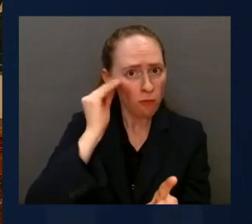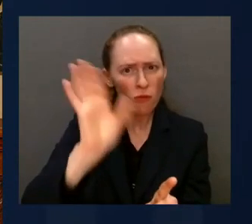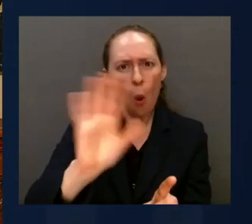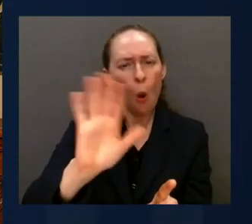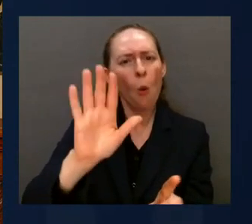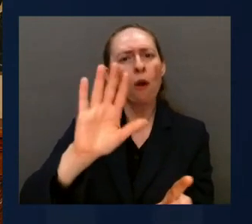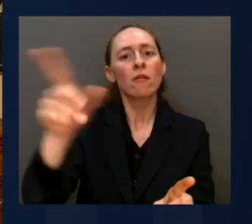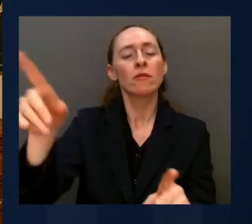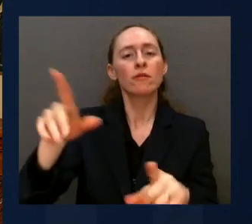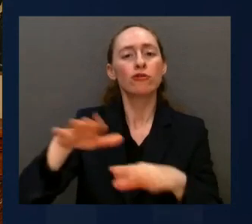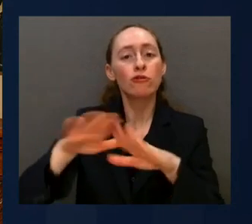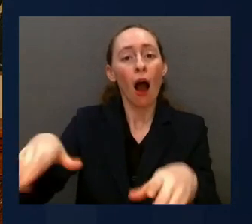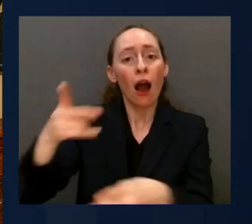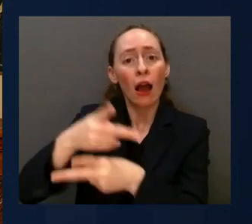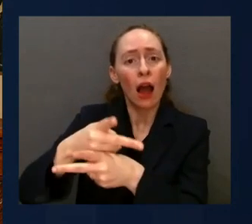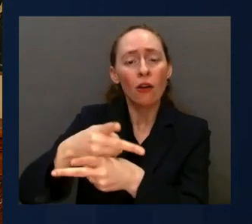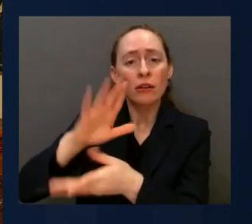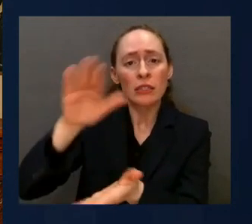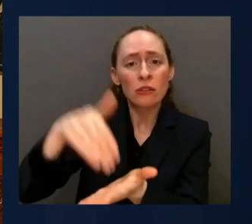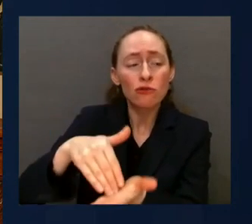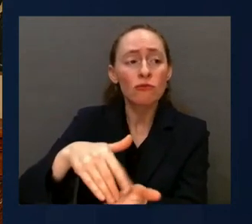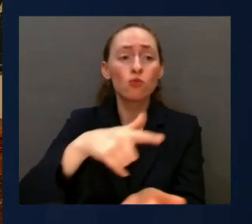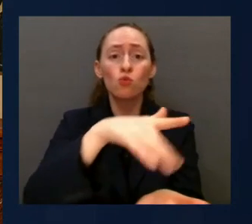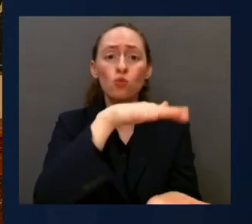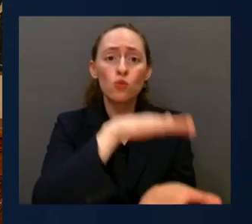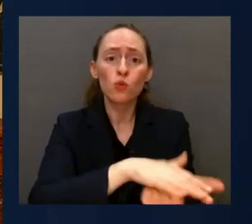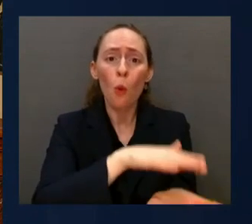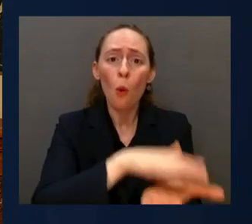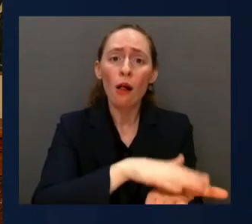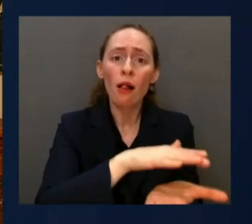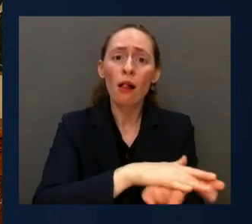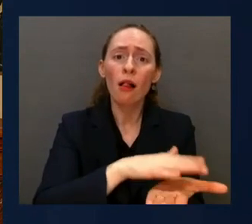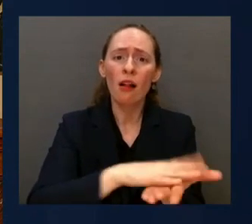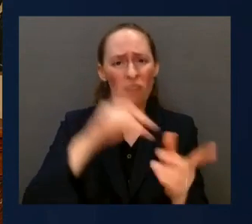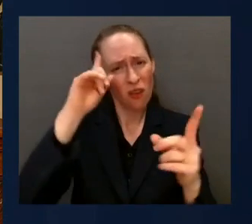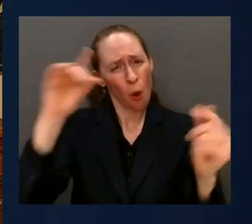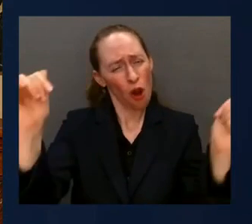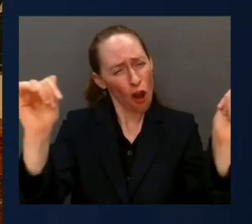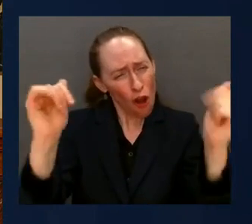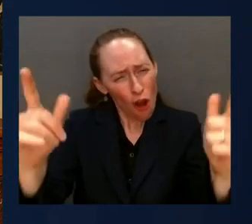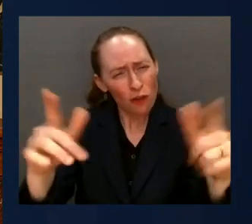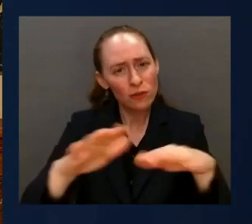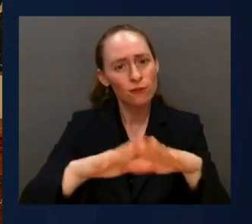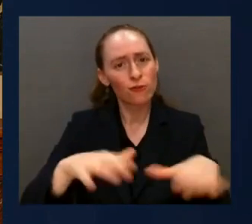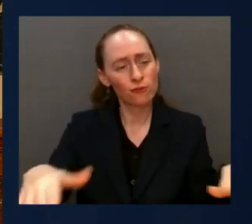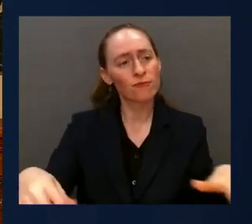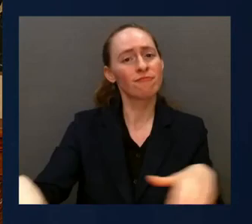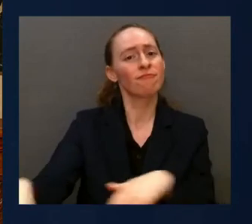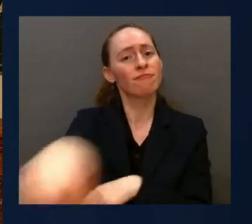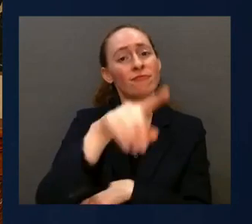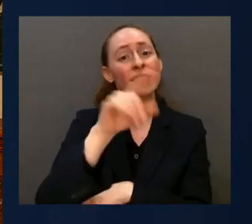every child in America can drink the water instead of having permanent damage to their brain. Look,